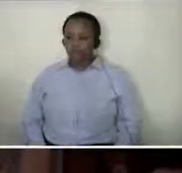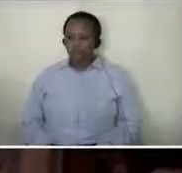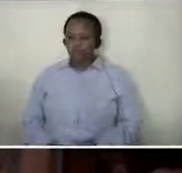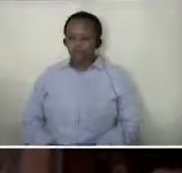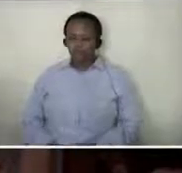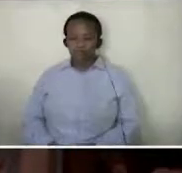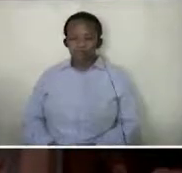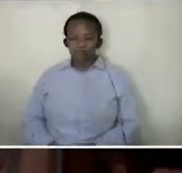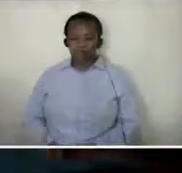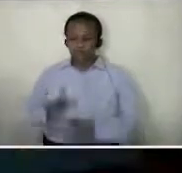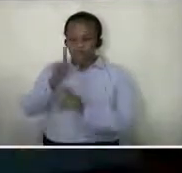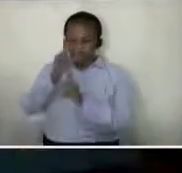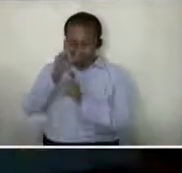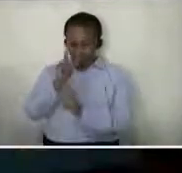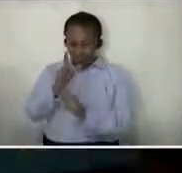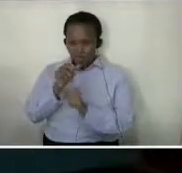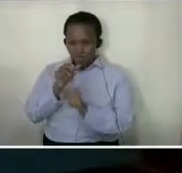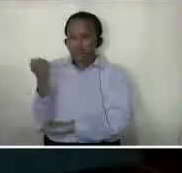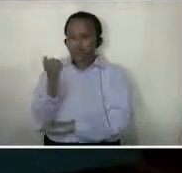Thank you, Honorable Speaker.